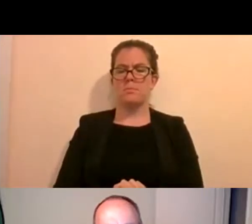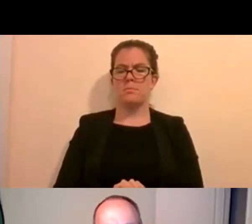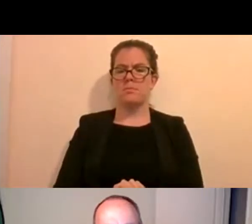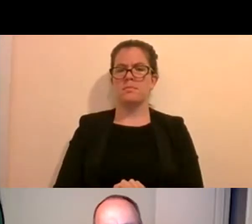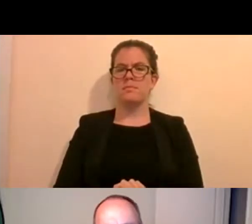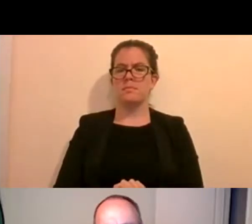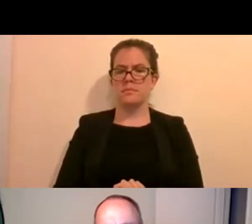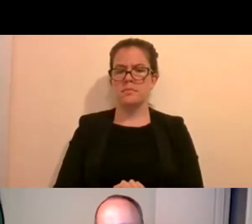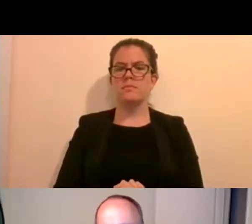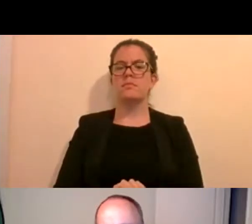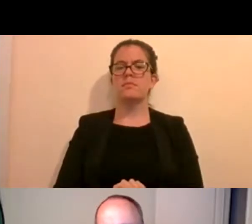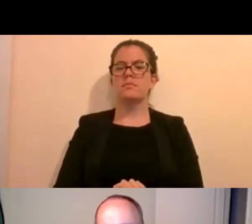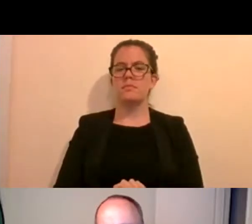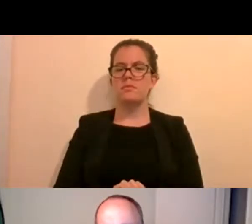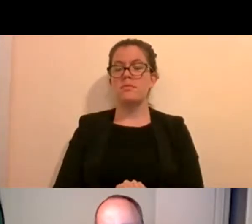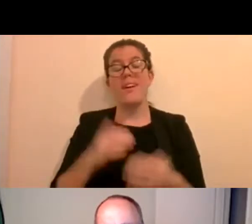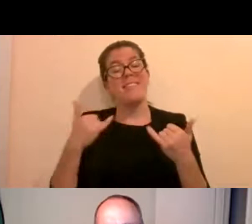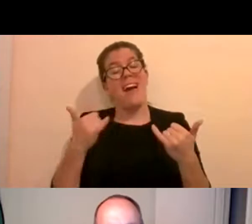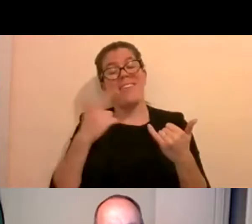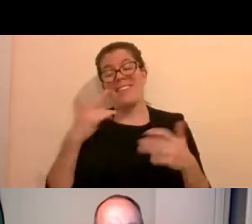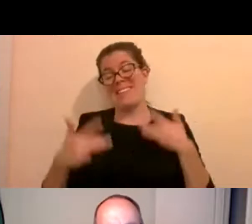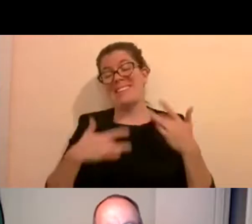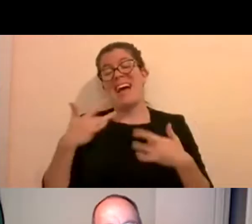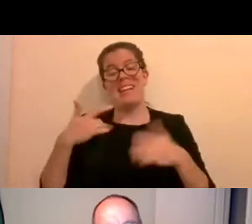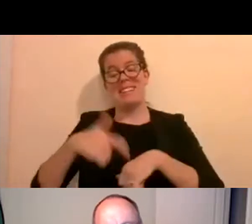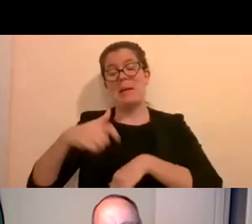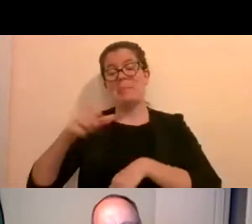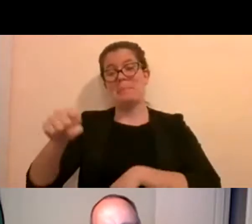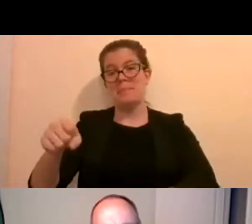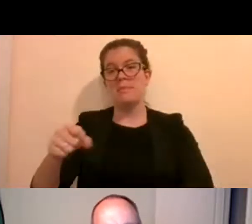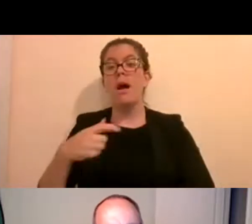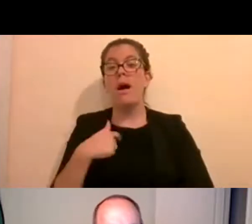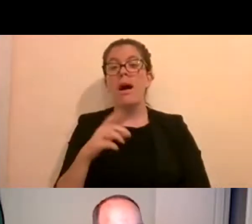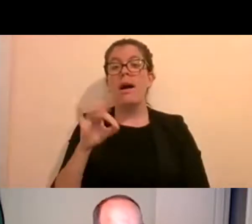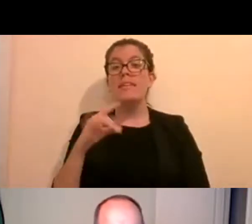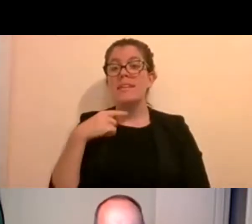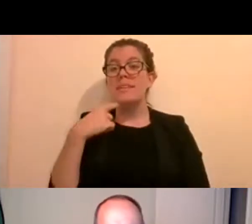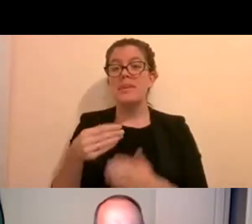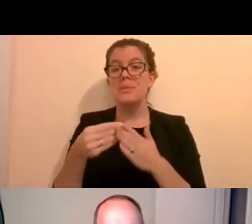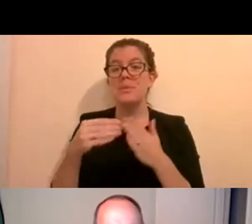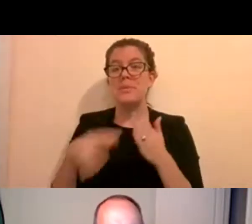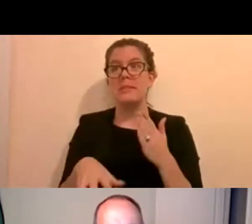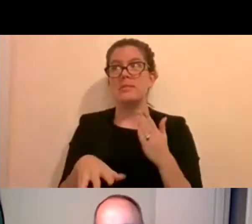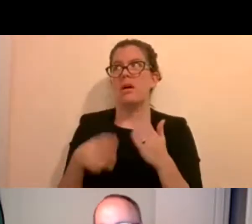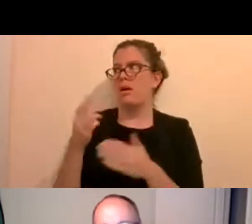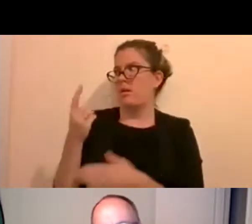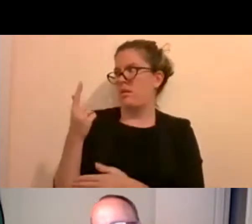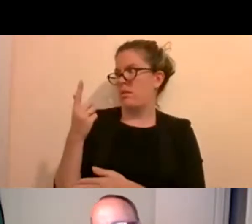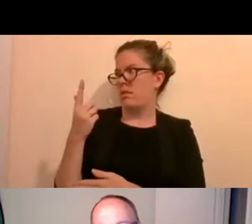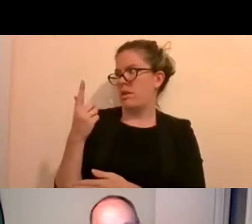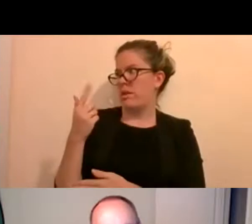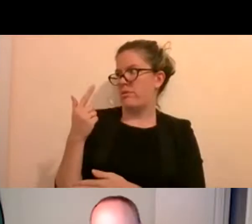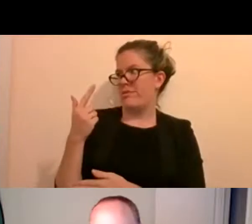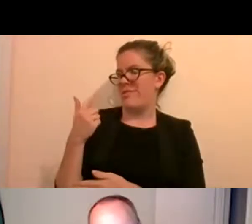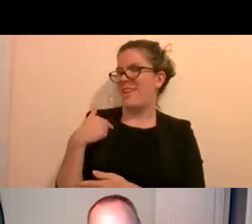So it's an exciting time. And as I told the students when I was there last year or whatever, this is